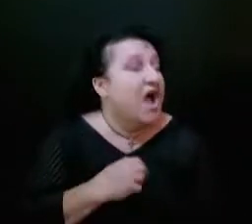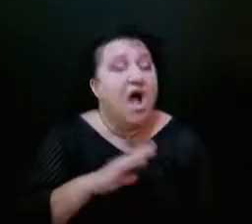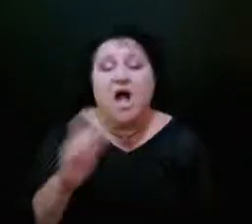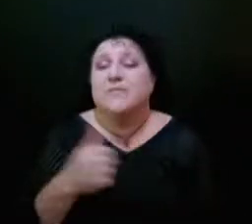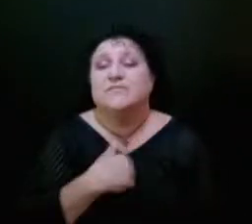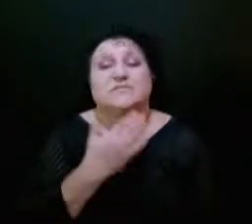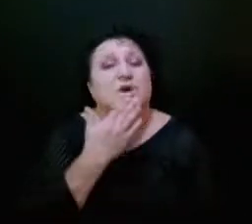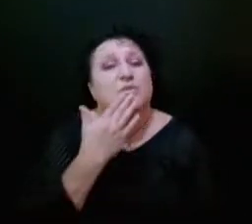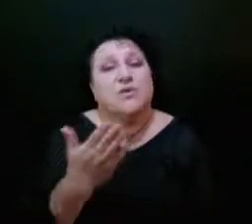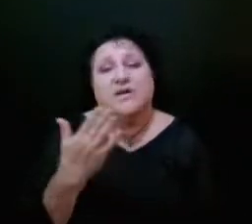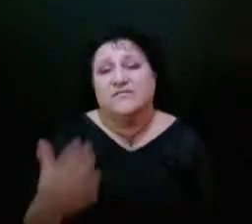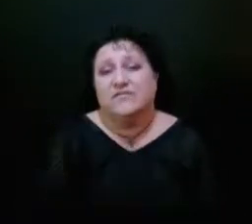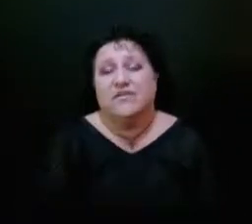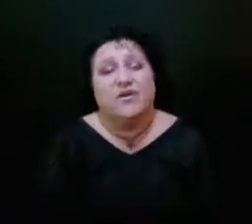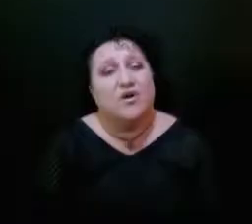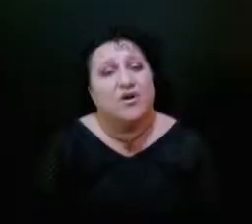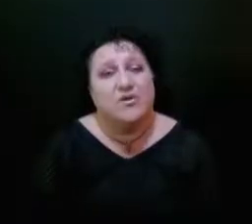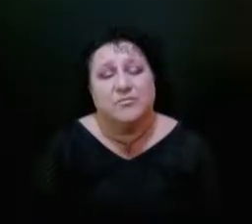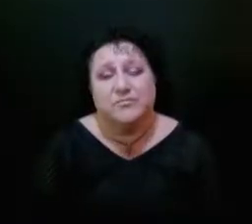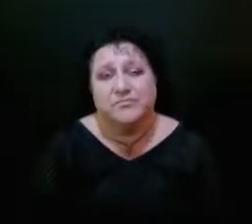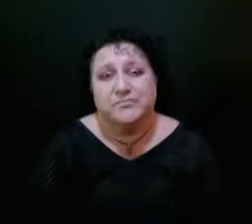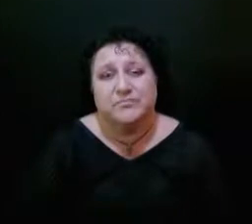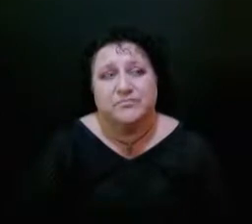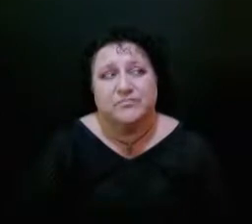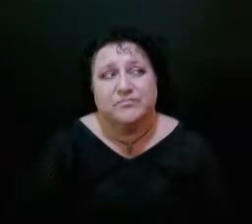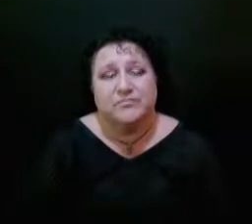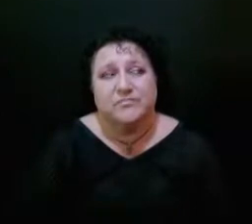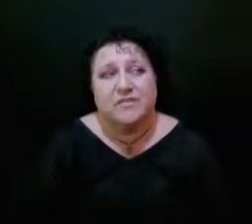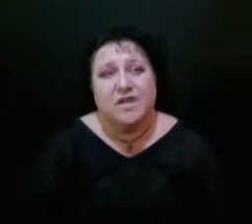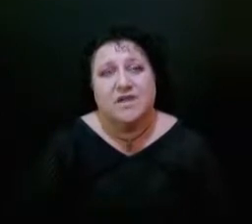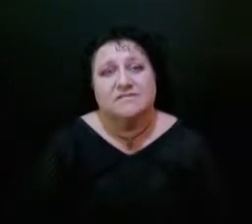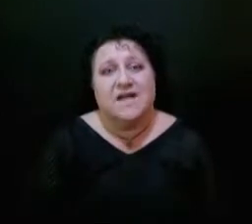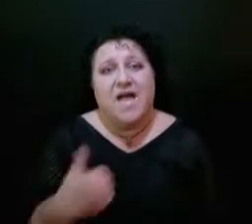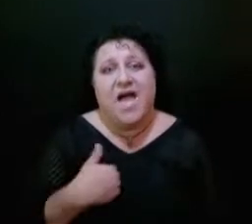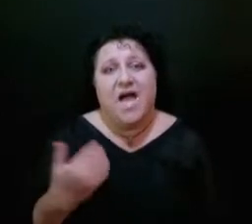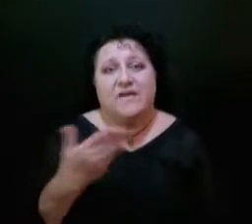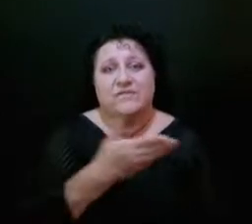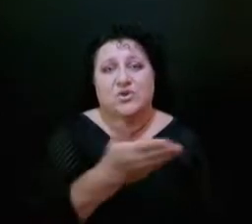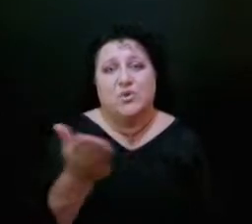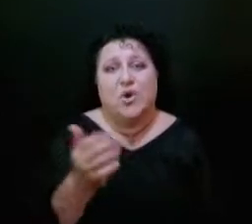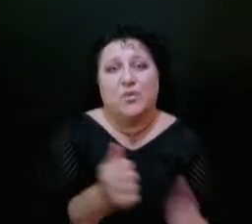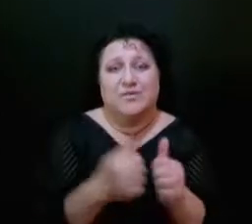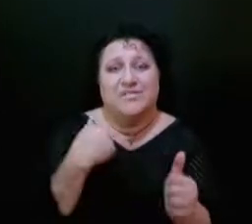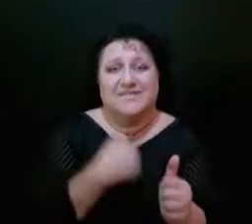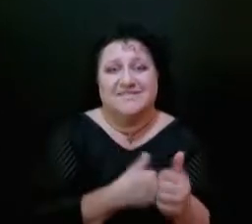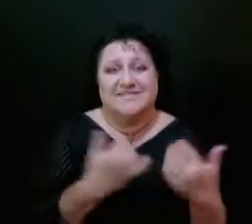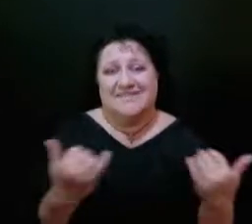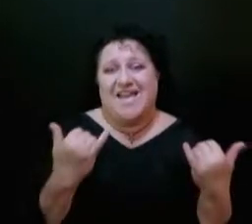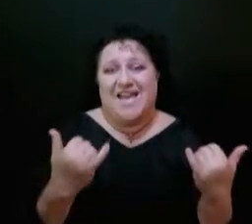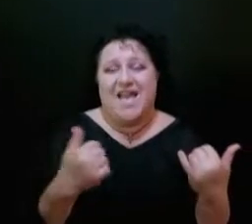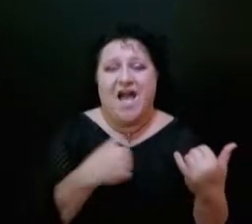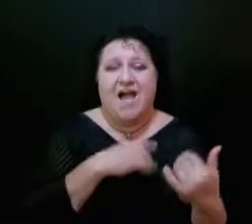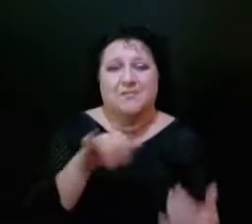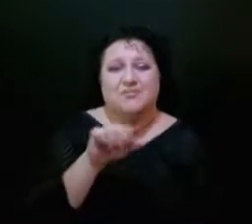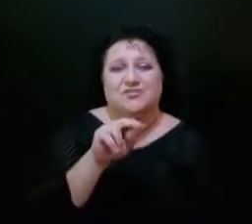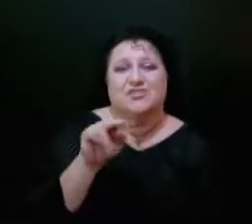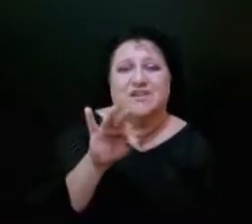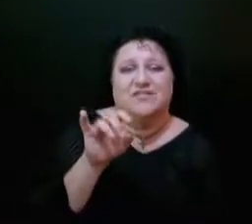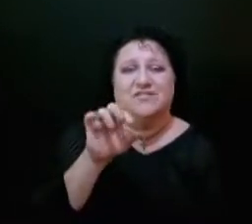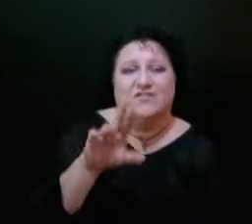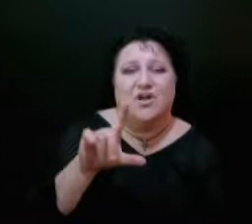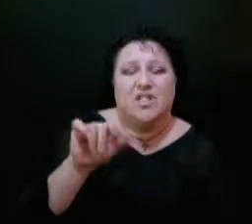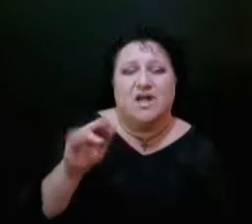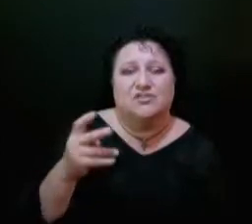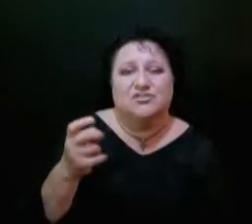grateful to have you with us today. I am Jennifer Lusher. I